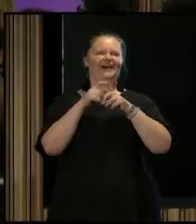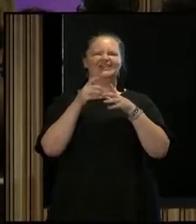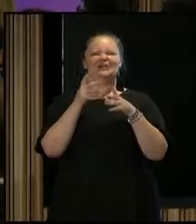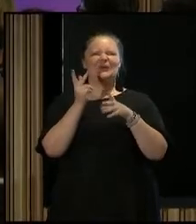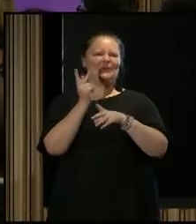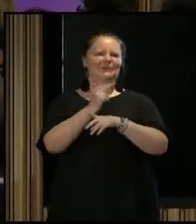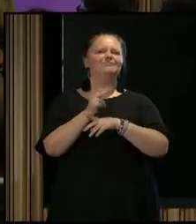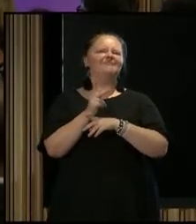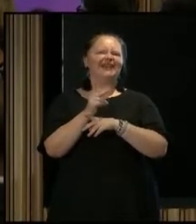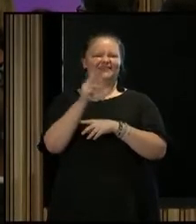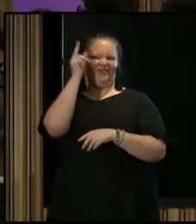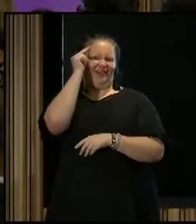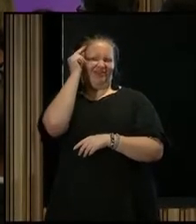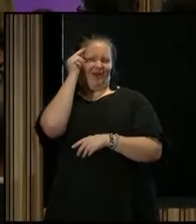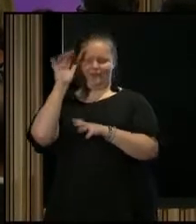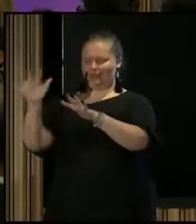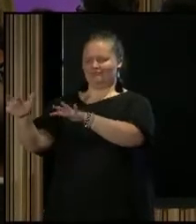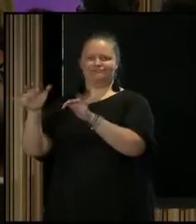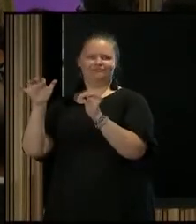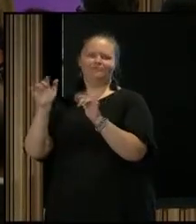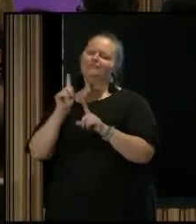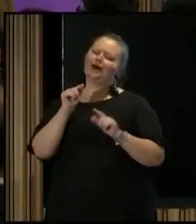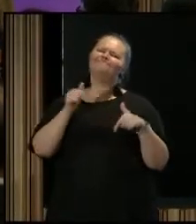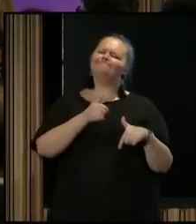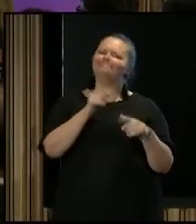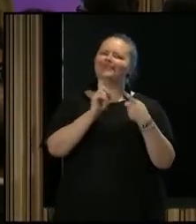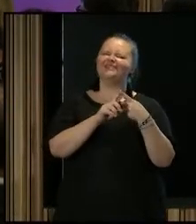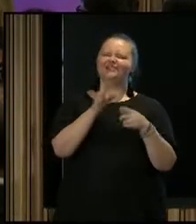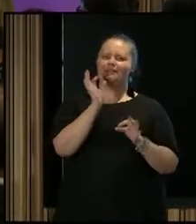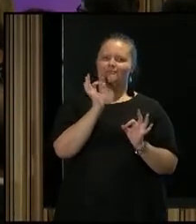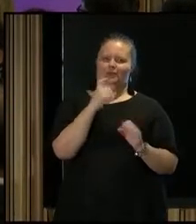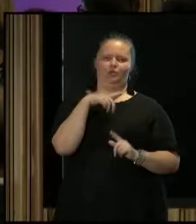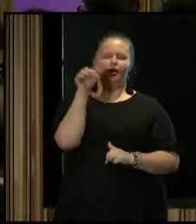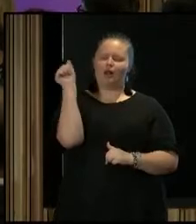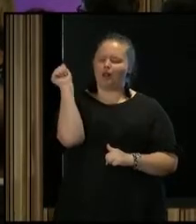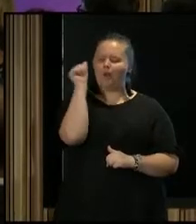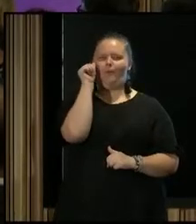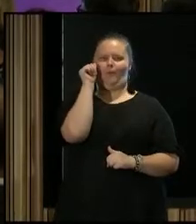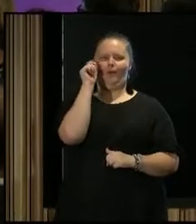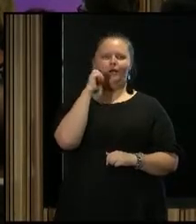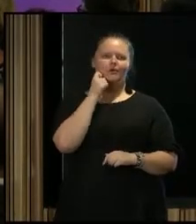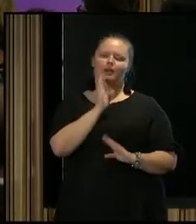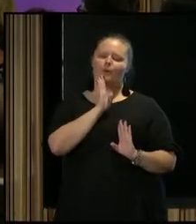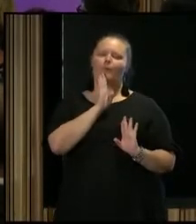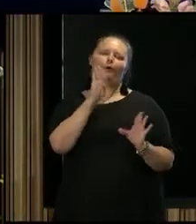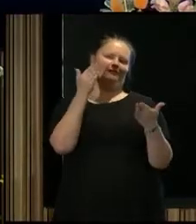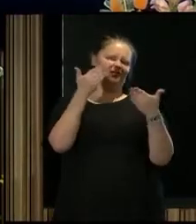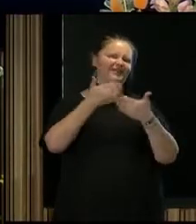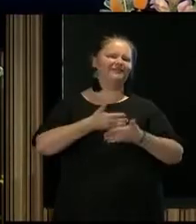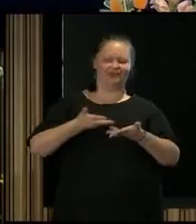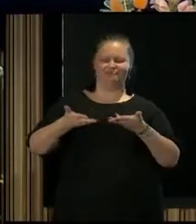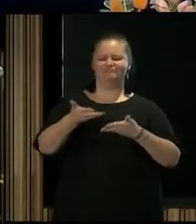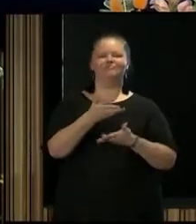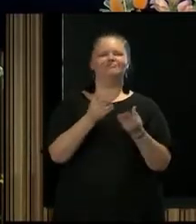auditorium at the State Library, but it's a pretty special place for what I know is going to be a wonderful evening with